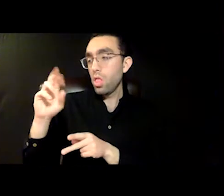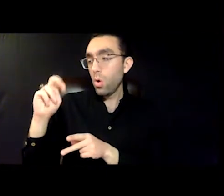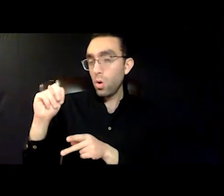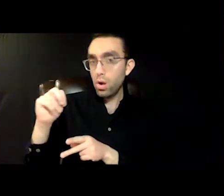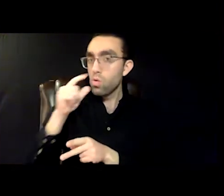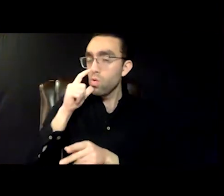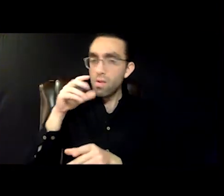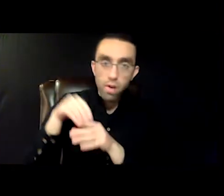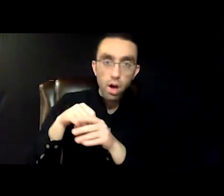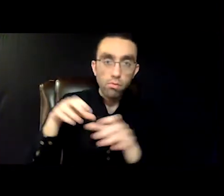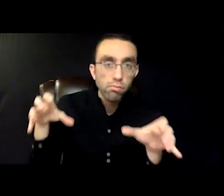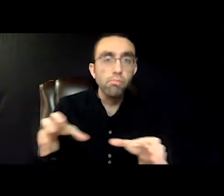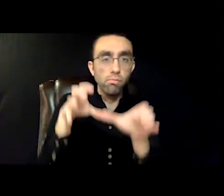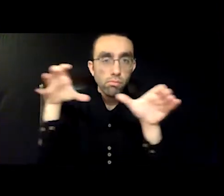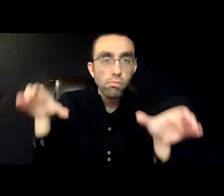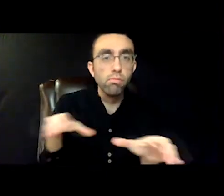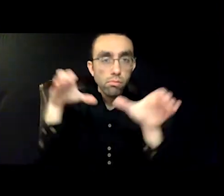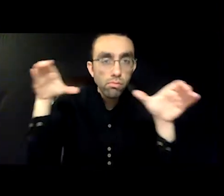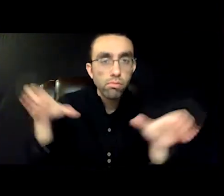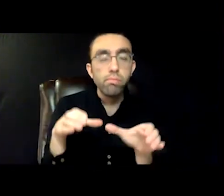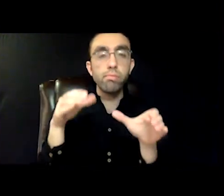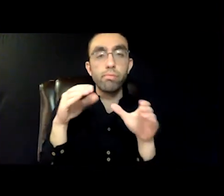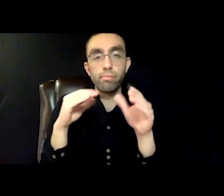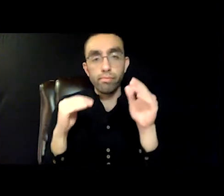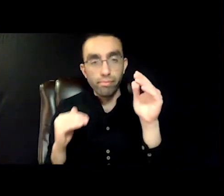for being here, Loren.